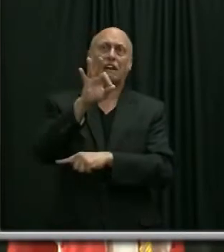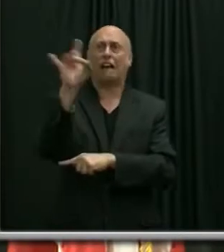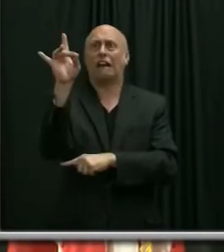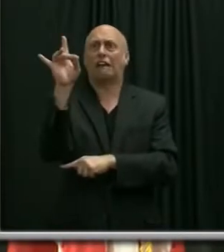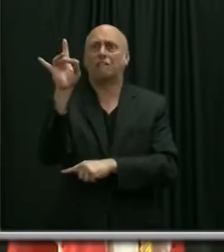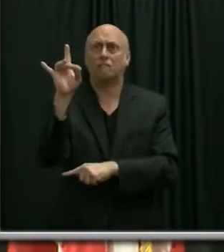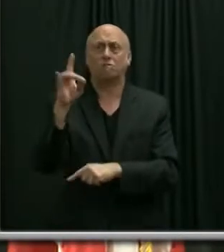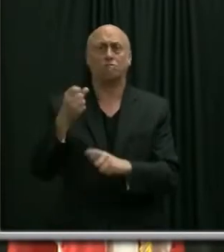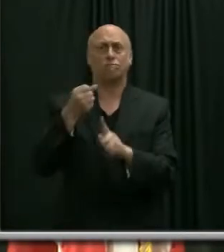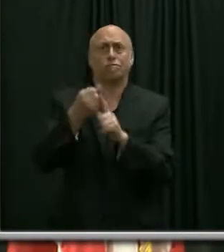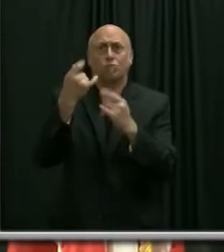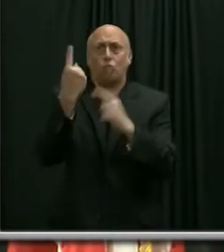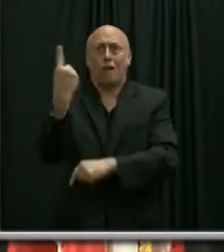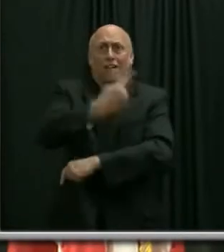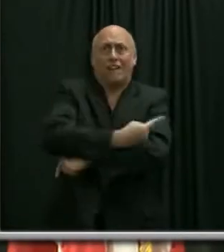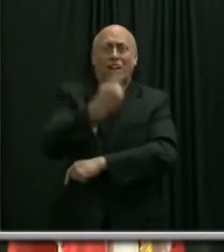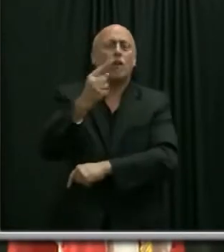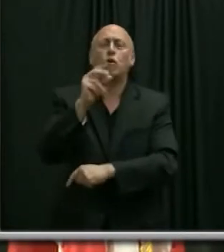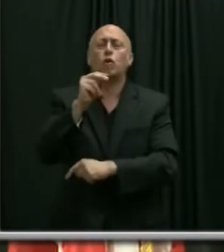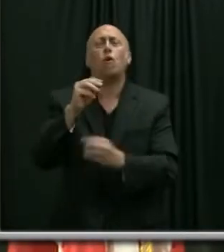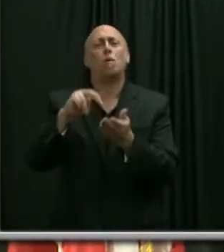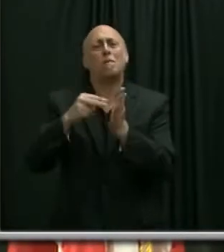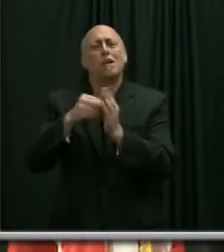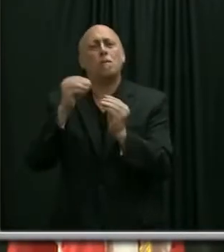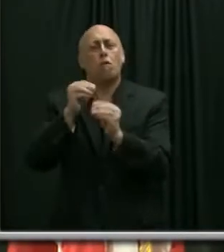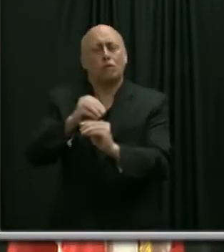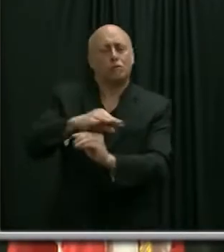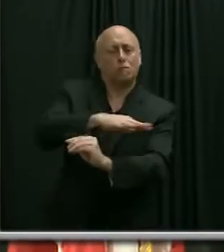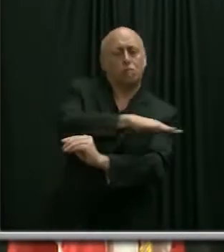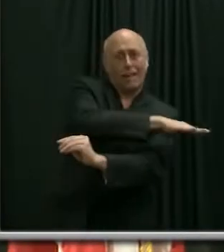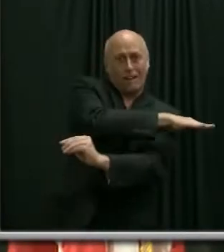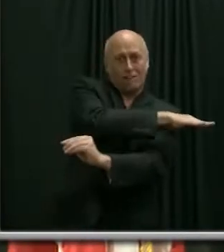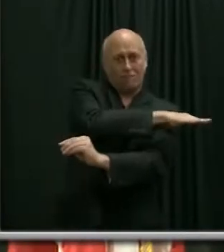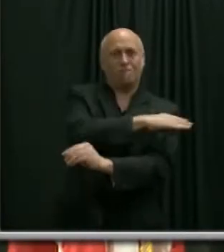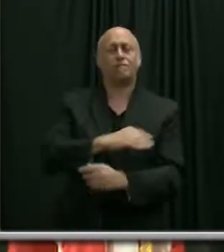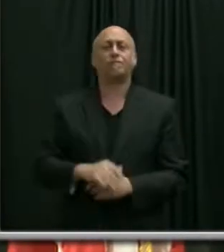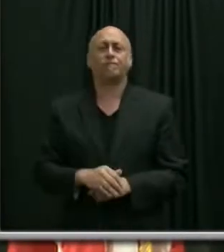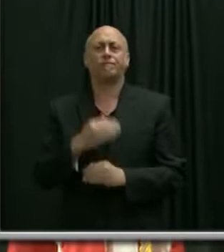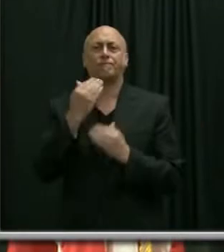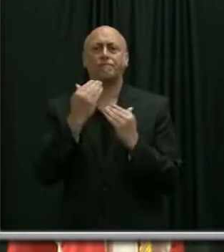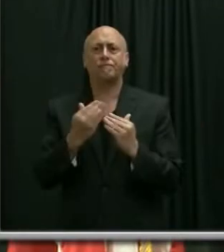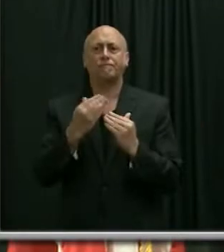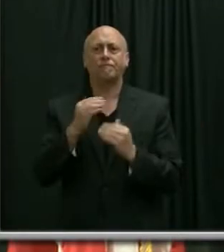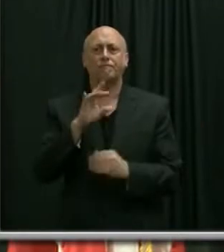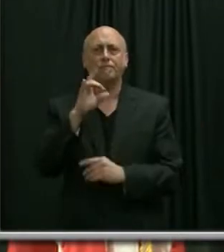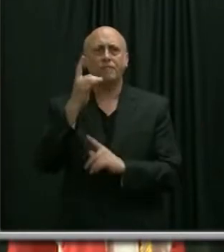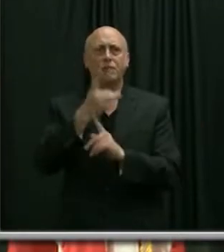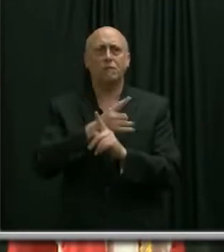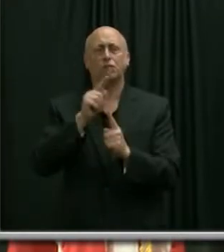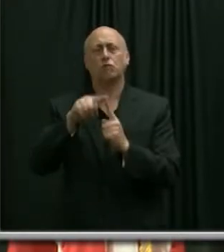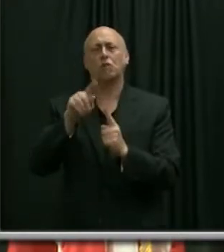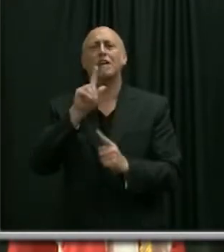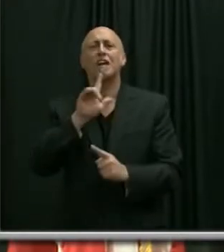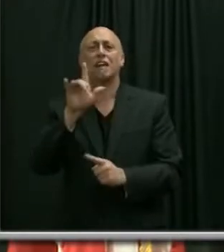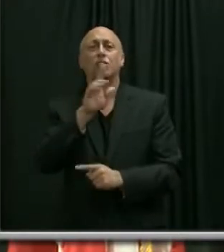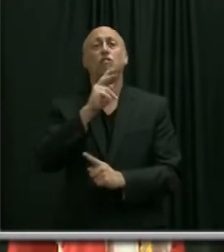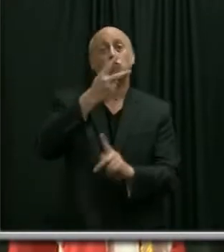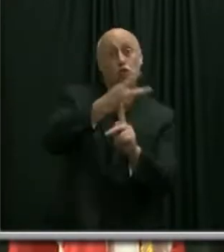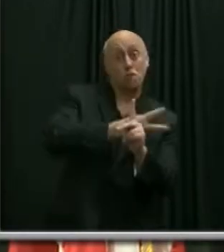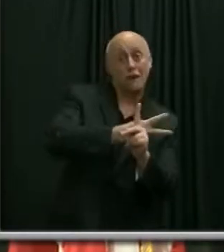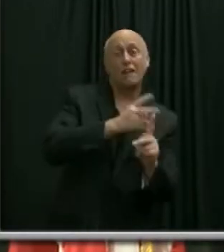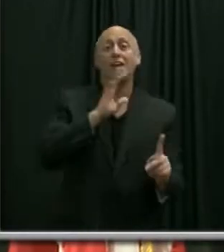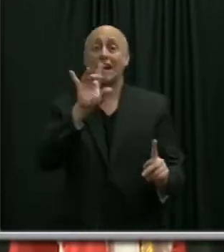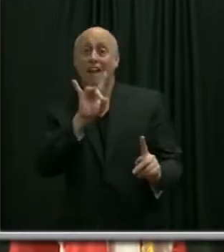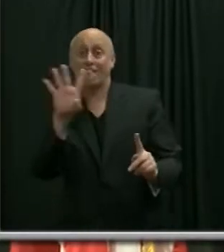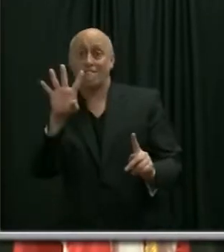98. The patients range in age from 2 months to 84 years old. Of the